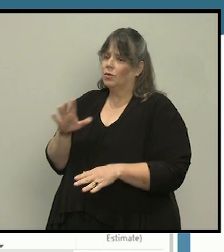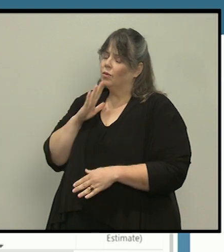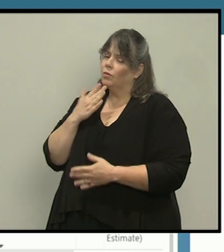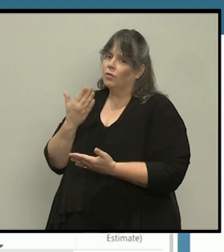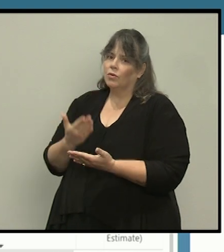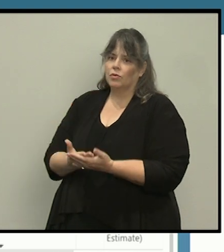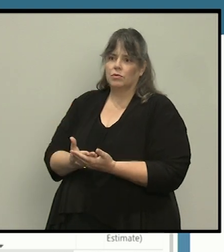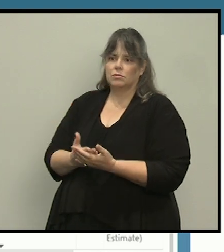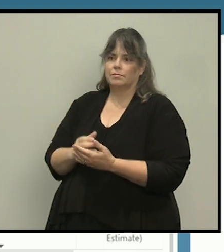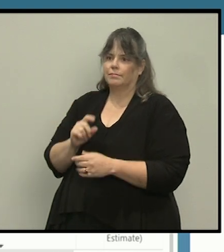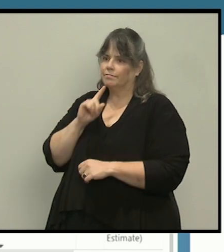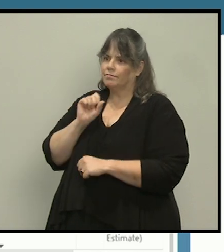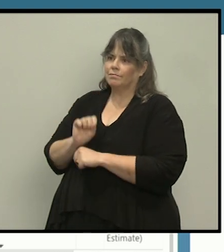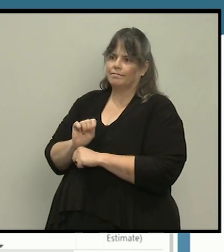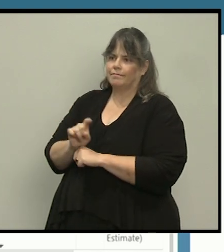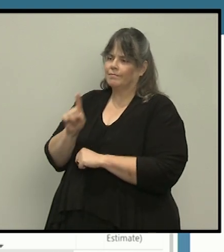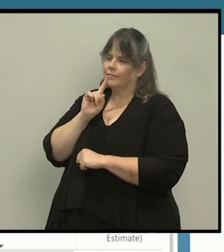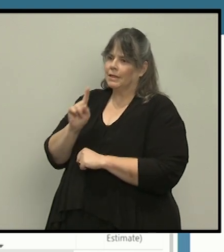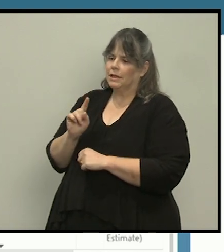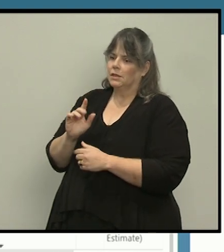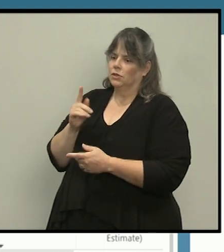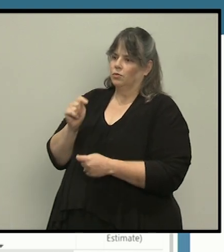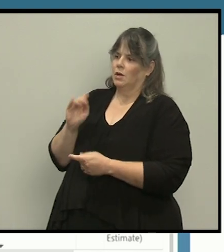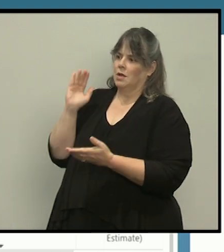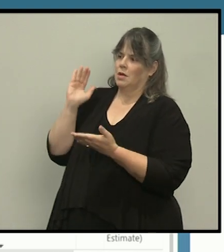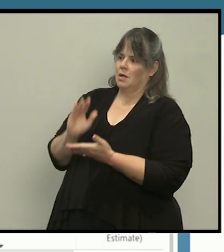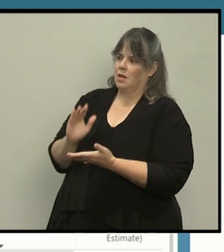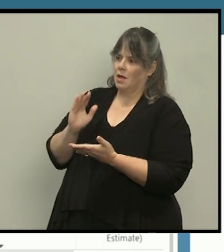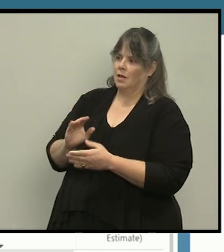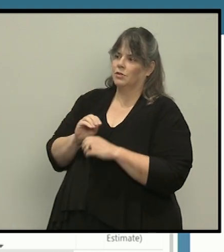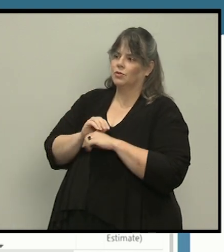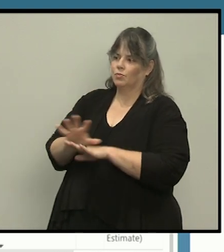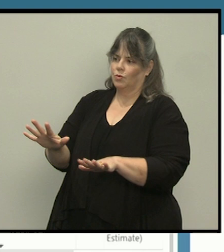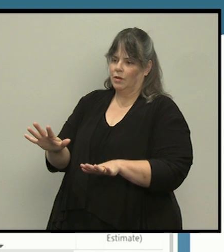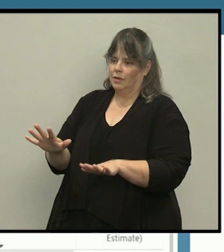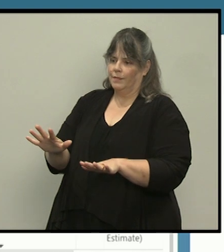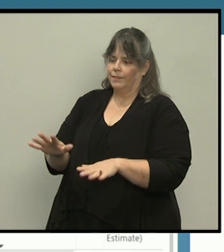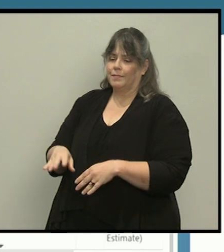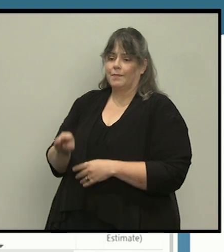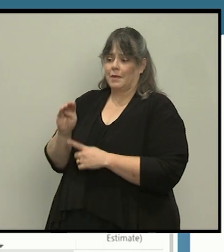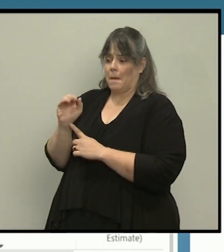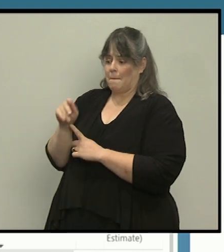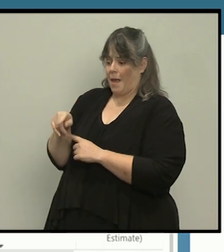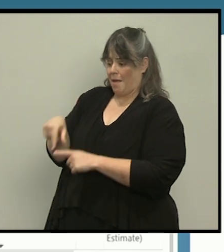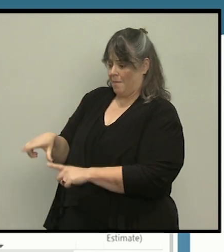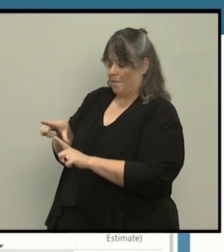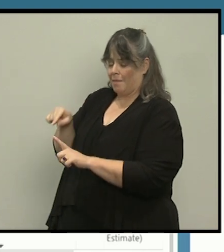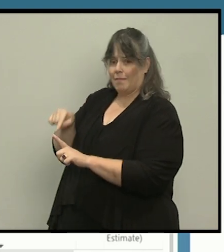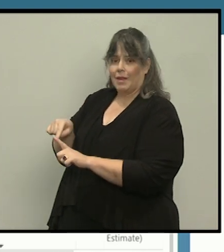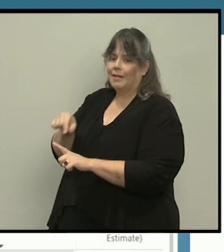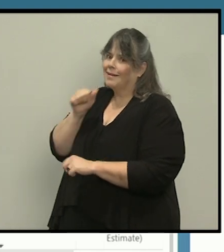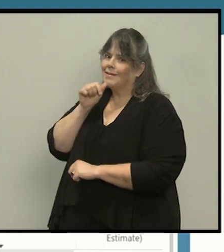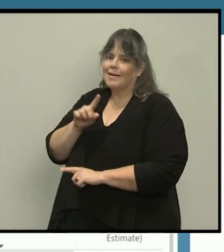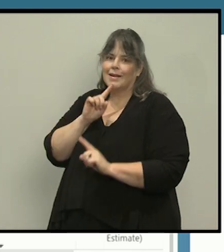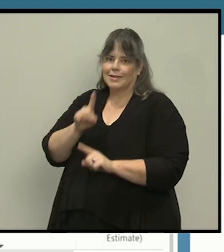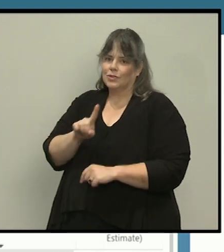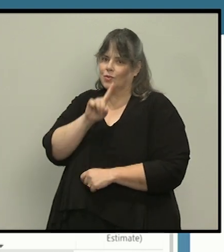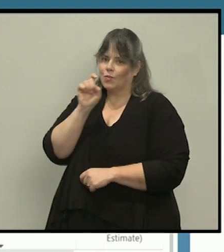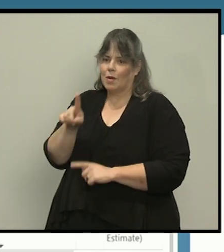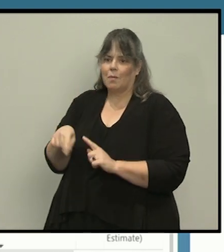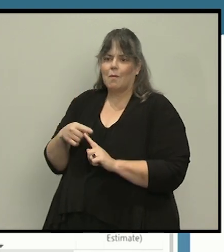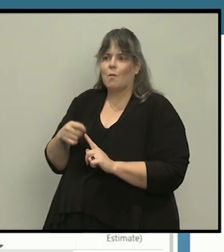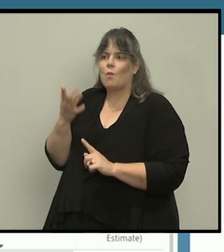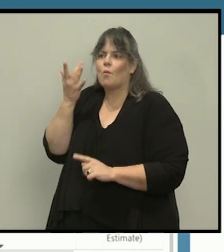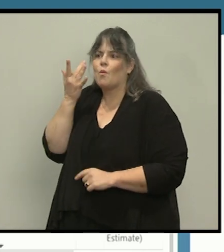job of slowing the spread of the virus. And the map itself does not answer questions about